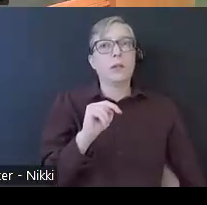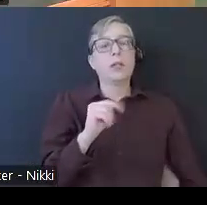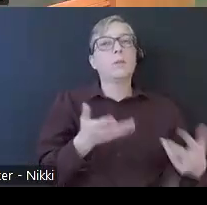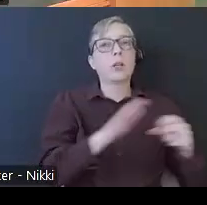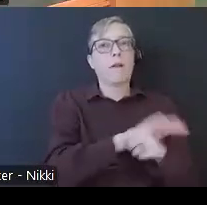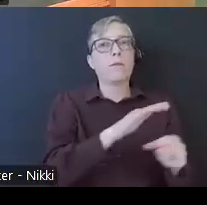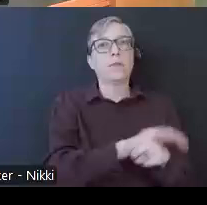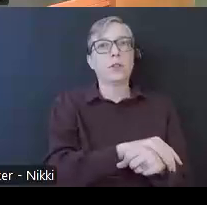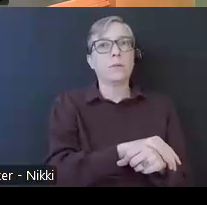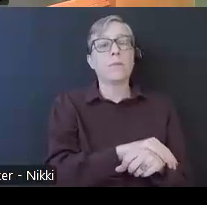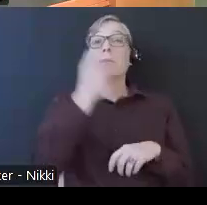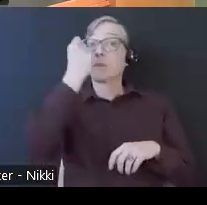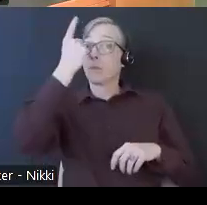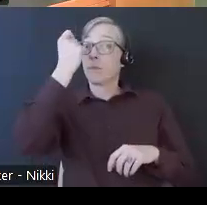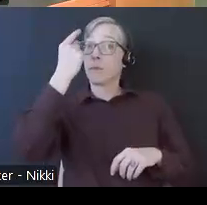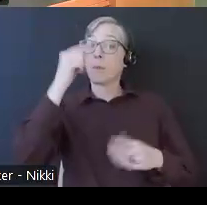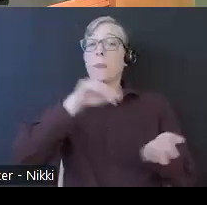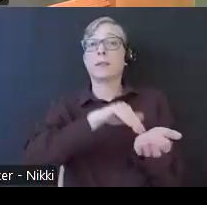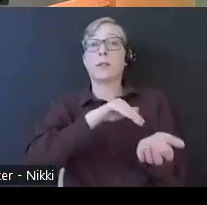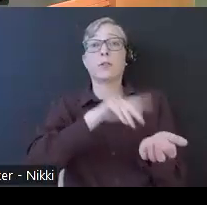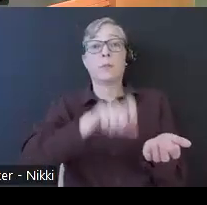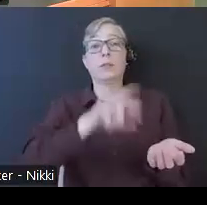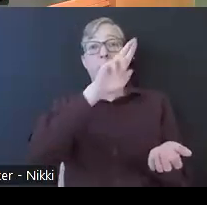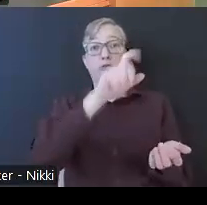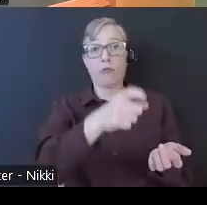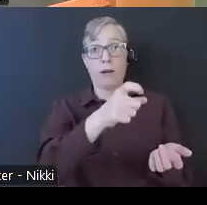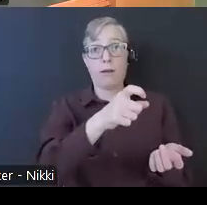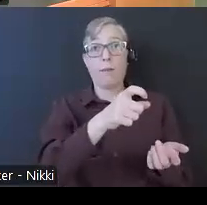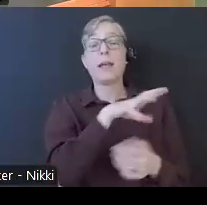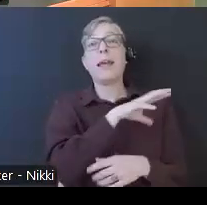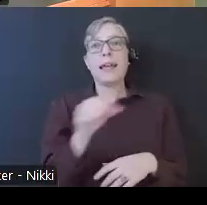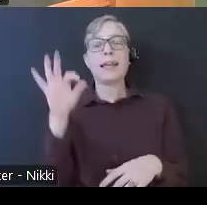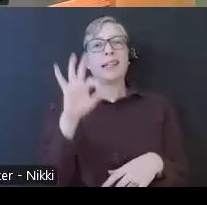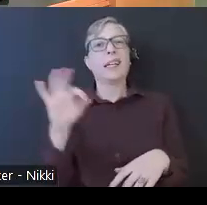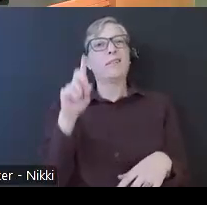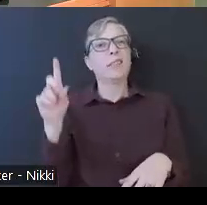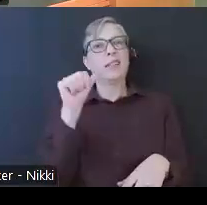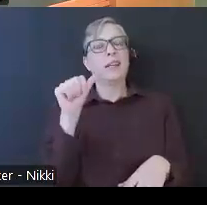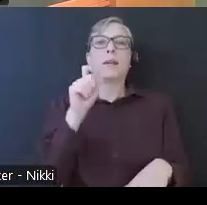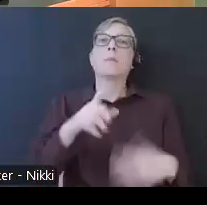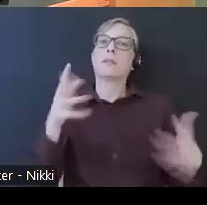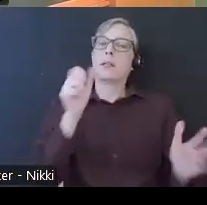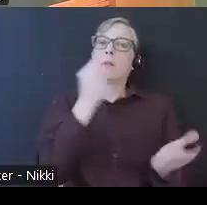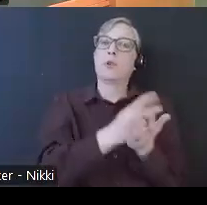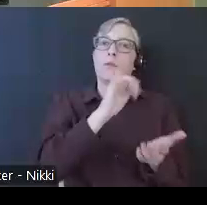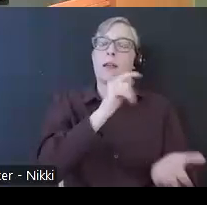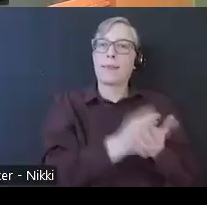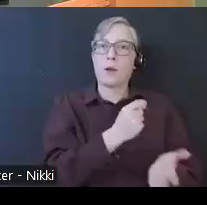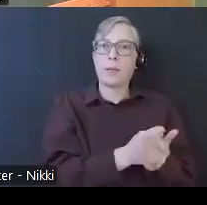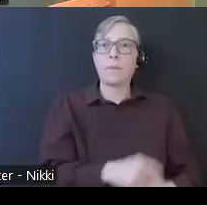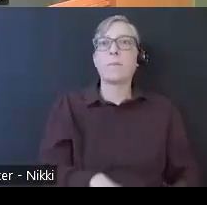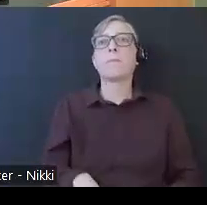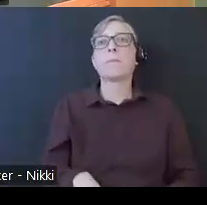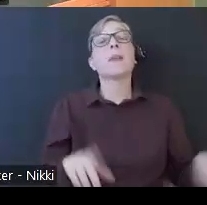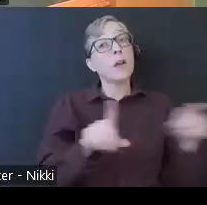physician prescribed and it must be FDA approved. And then there are also G codes to pay for ongoing